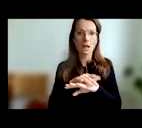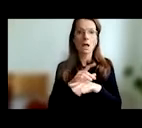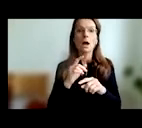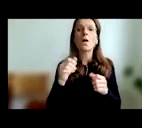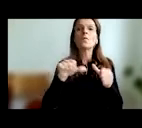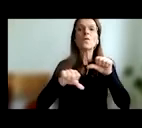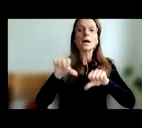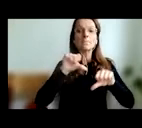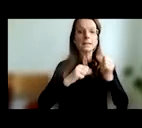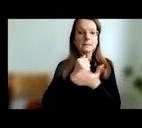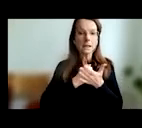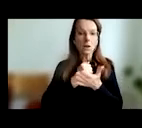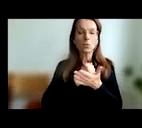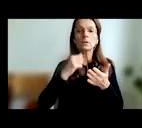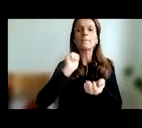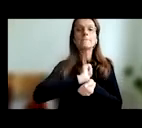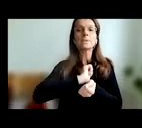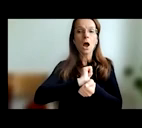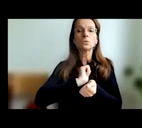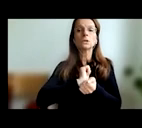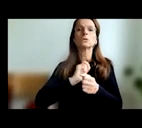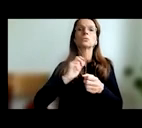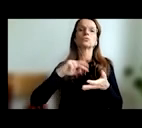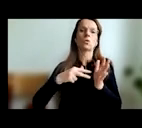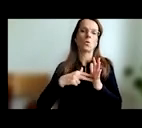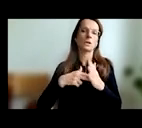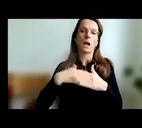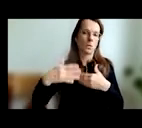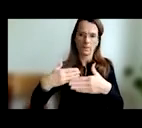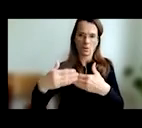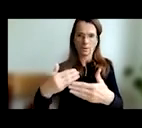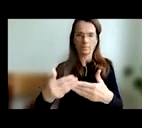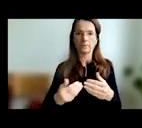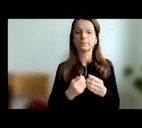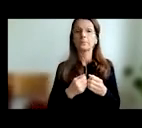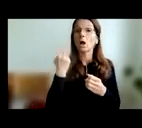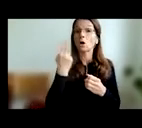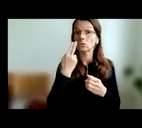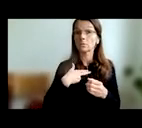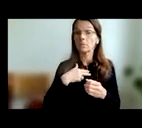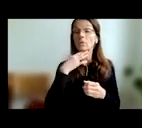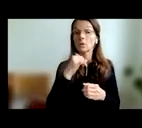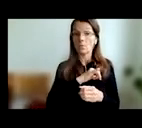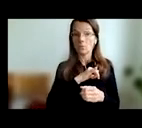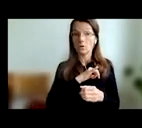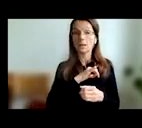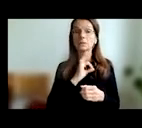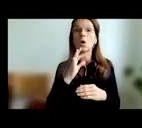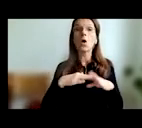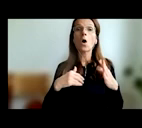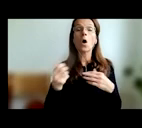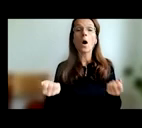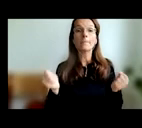of workers was growing the fastest. Health and social care, or community care, or home care,